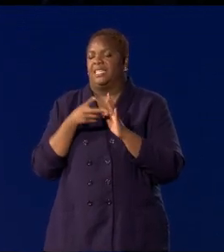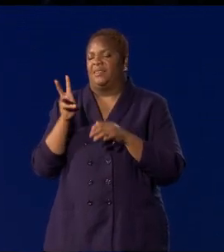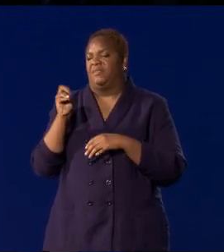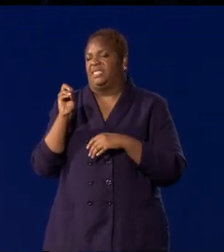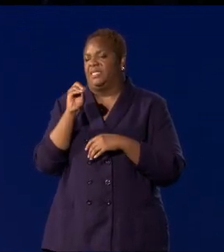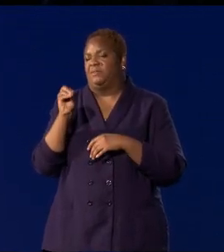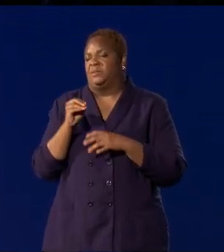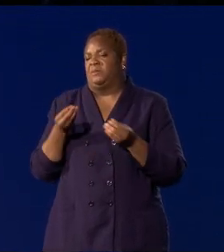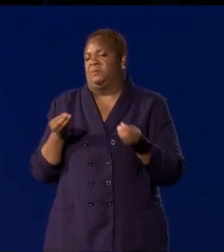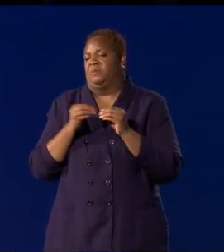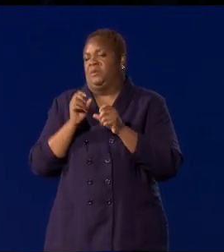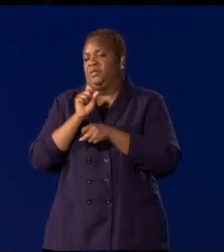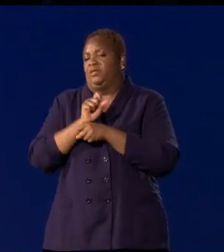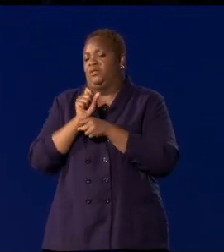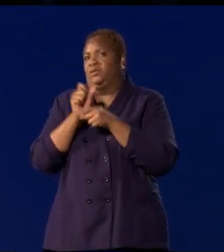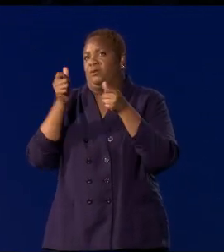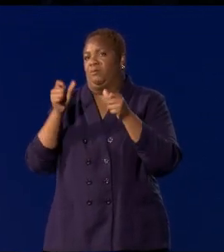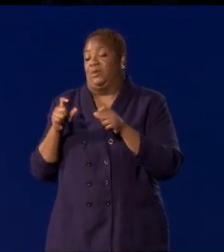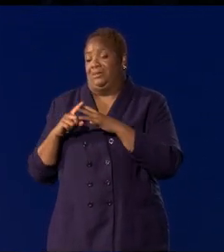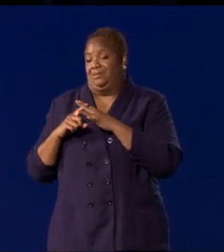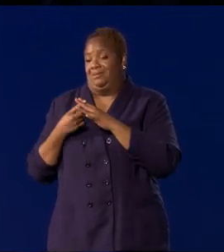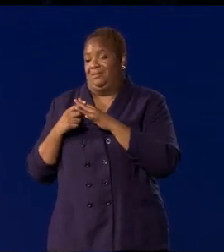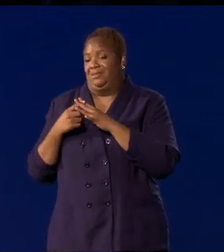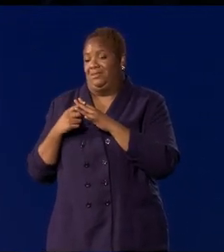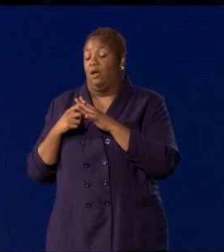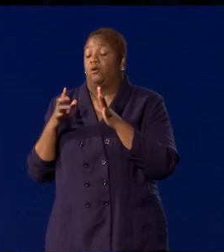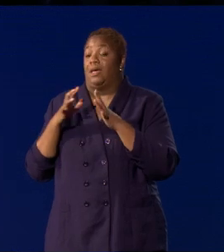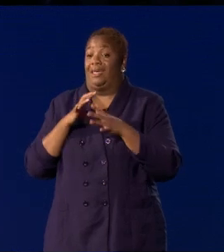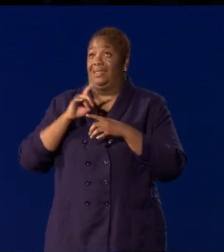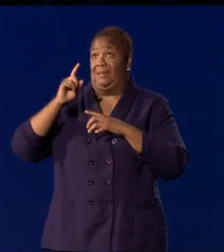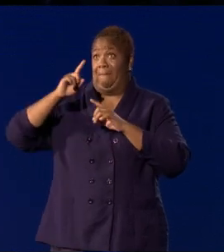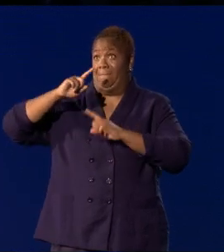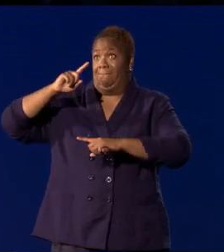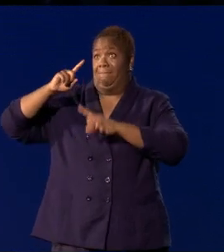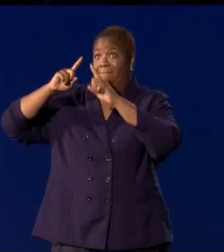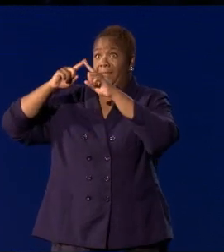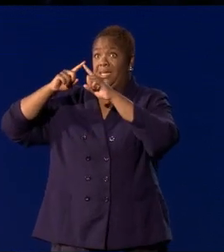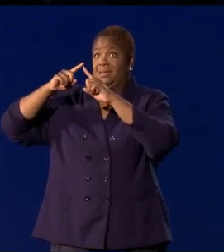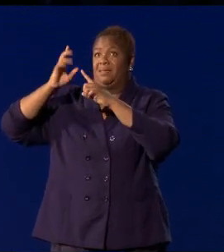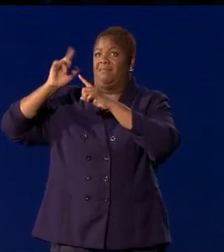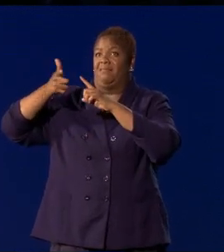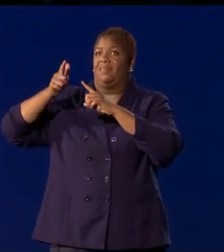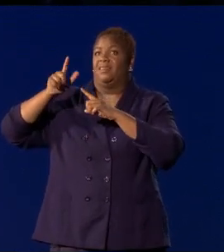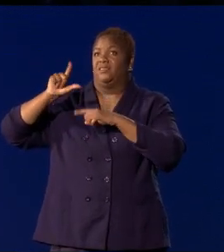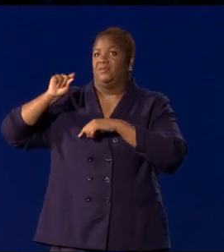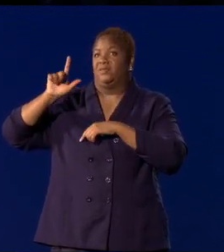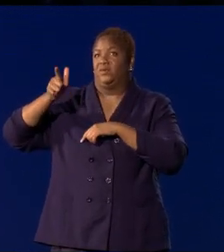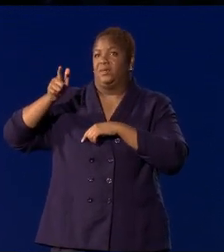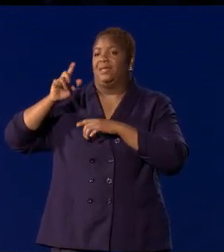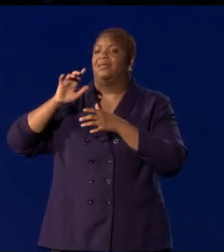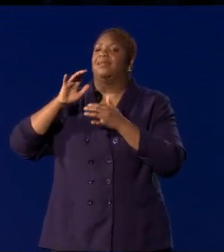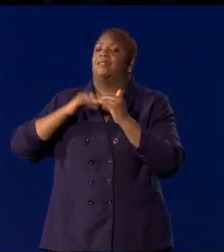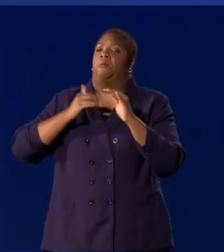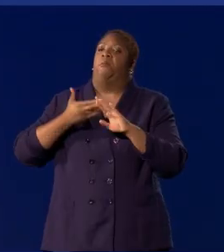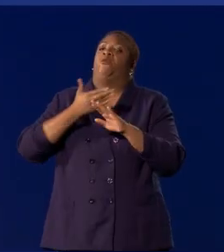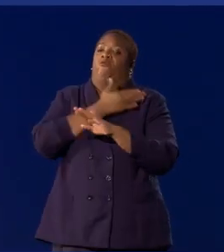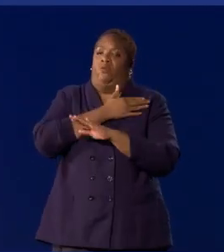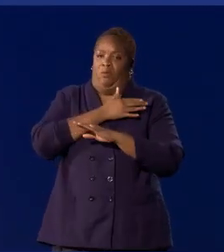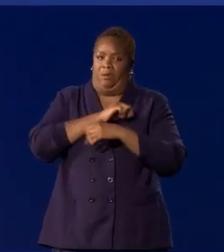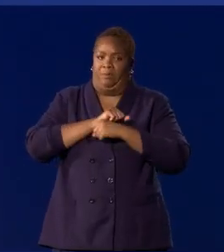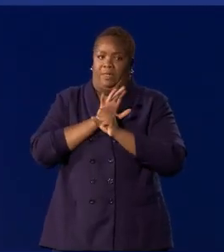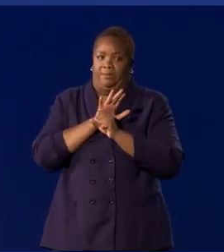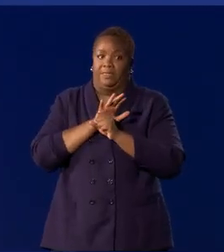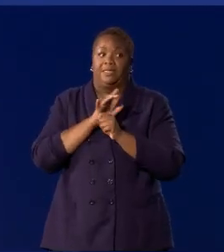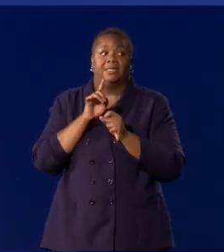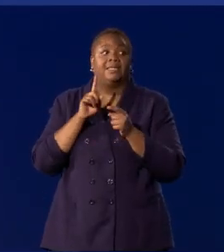60% more job postings at the peak of the pandemic in late 2021 than we did prior to the pandemic. And since then, gosh,